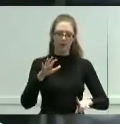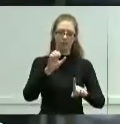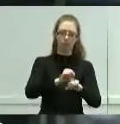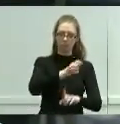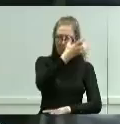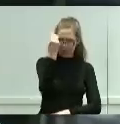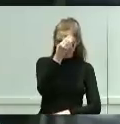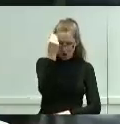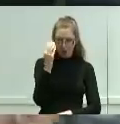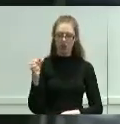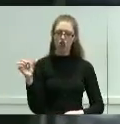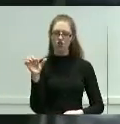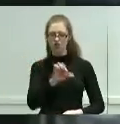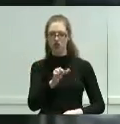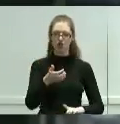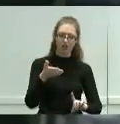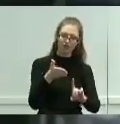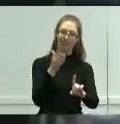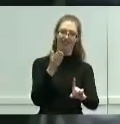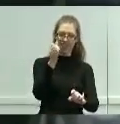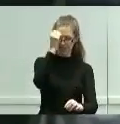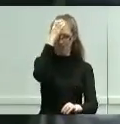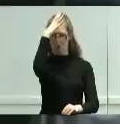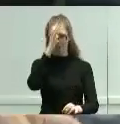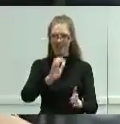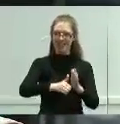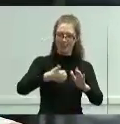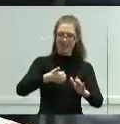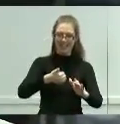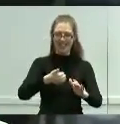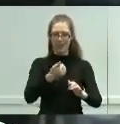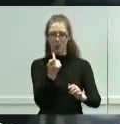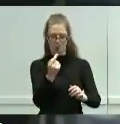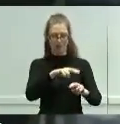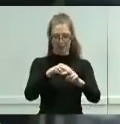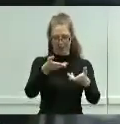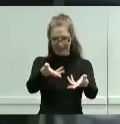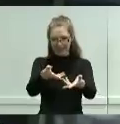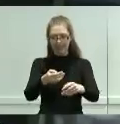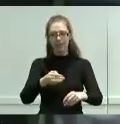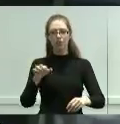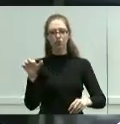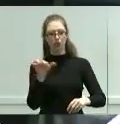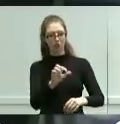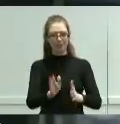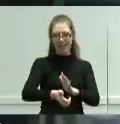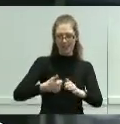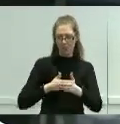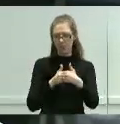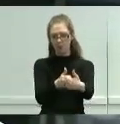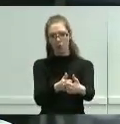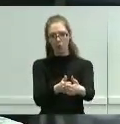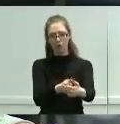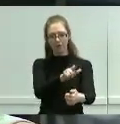the expertise of the families. Education in schools about dementia-friendly